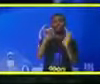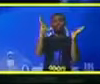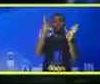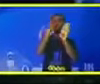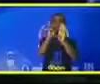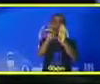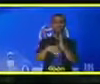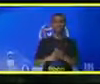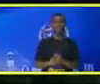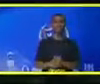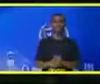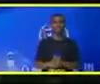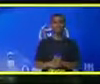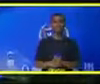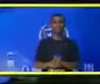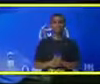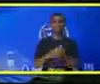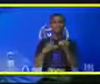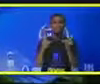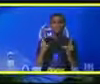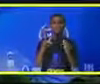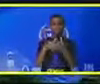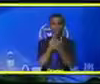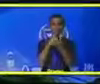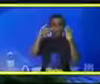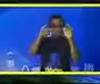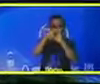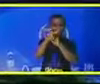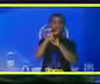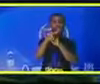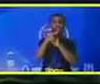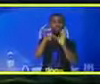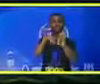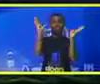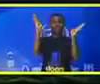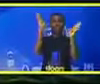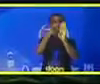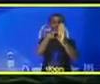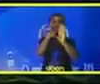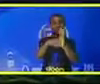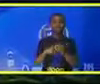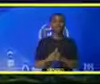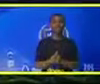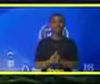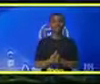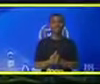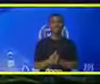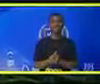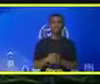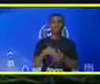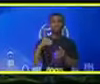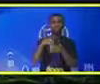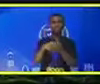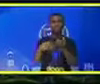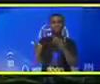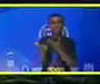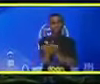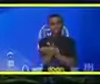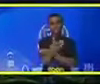want to show you how the prophetic opens doors. I admitted something in the morning while teaching at the business and leadership